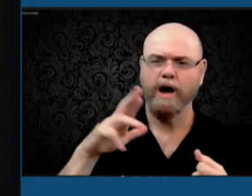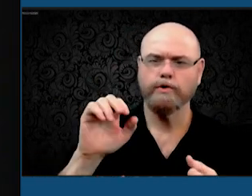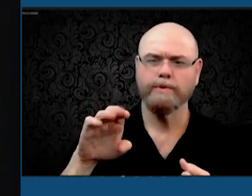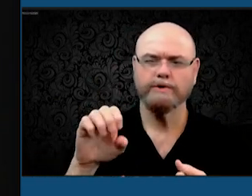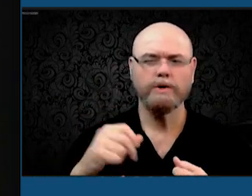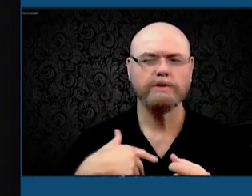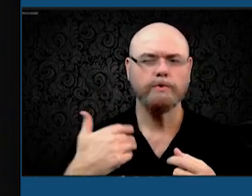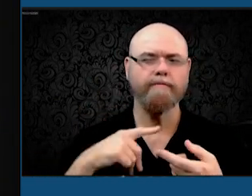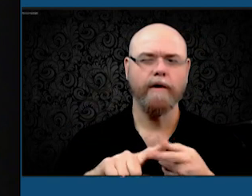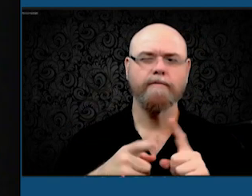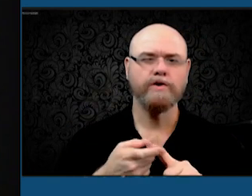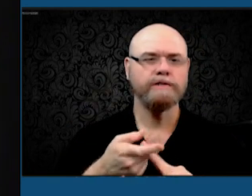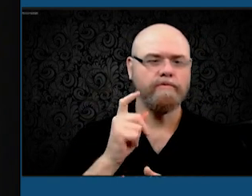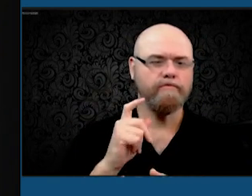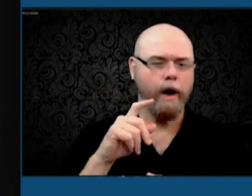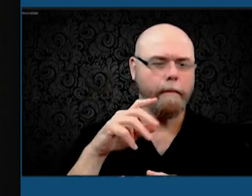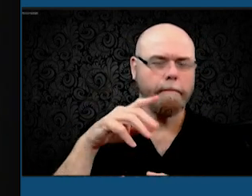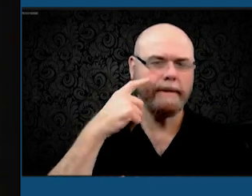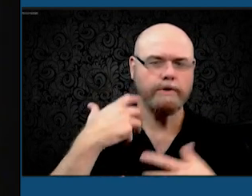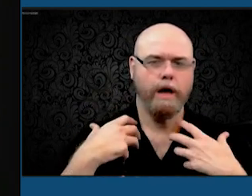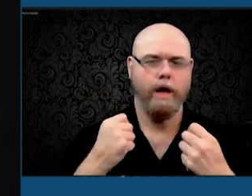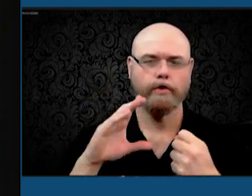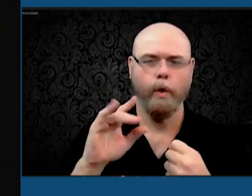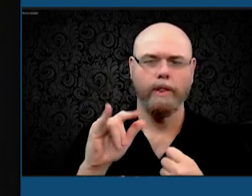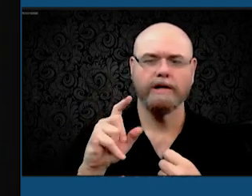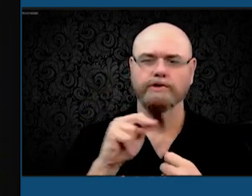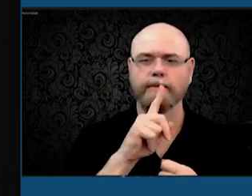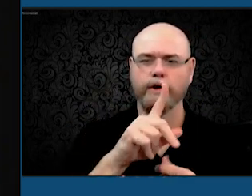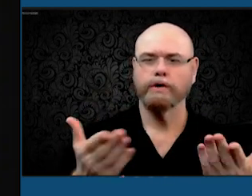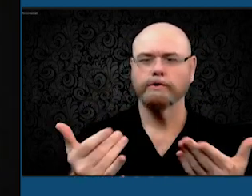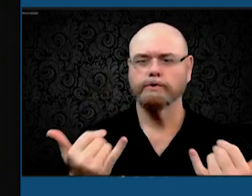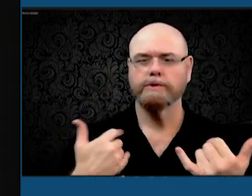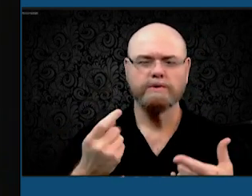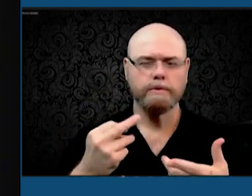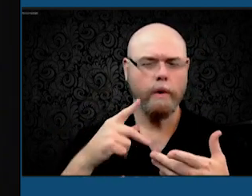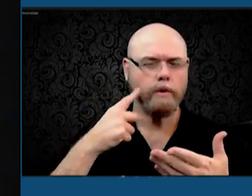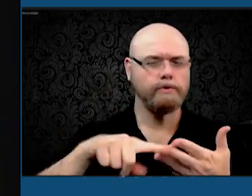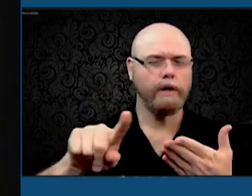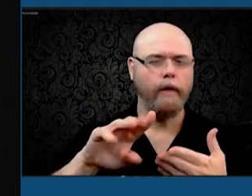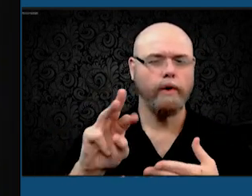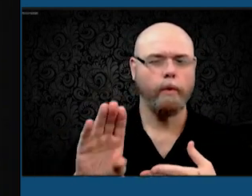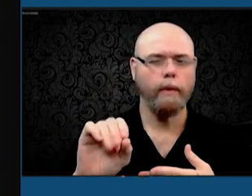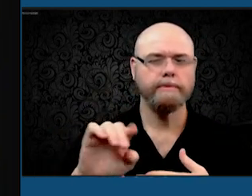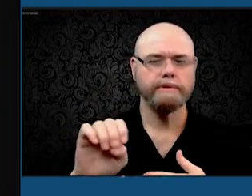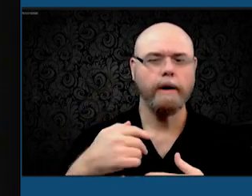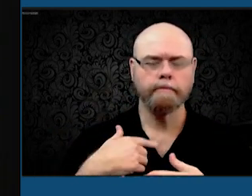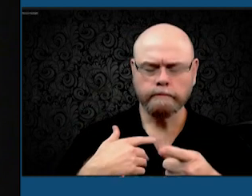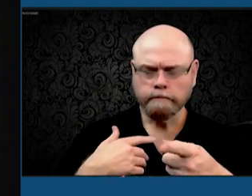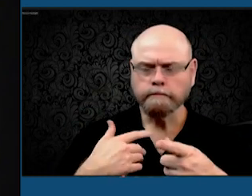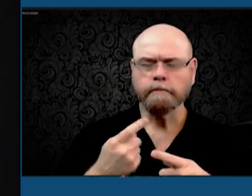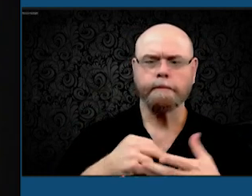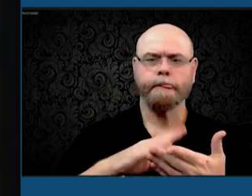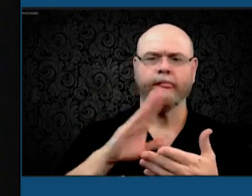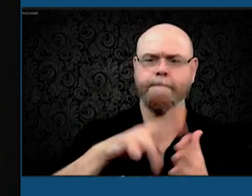Coalition are here today. Check out their website. If you're interested in learning more by reading, you can read my book, Permission to